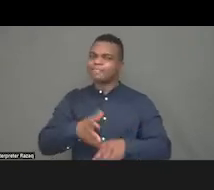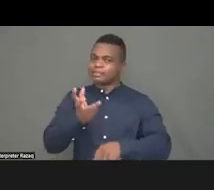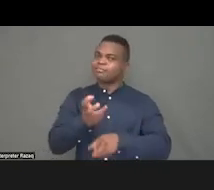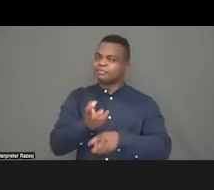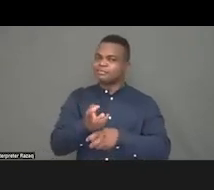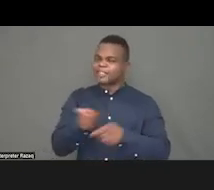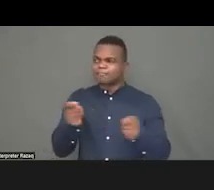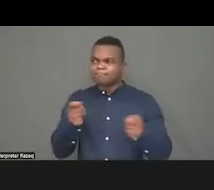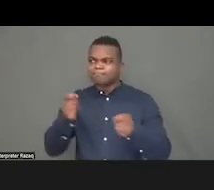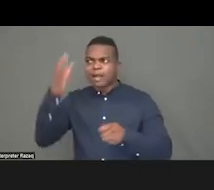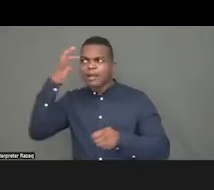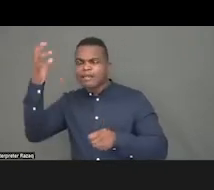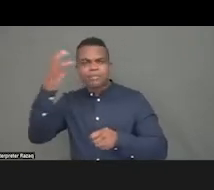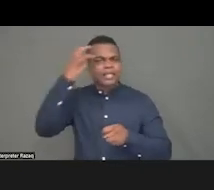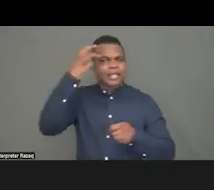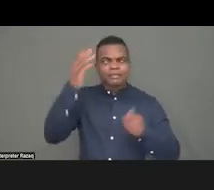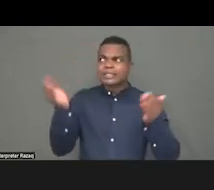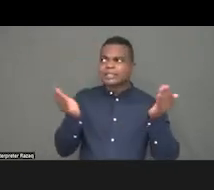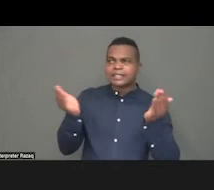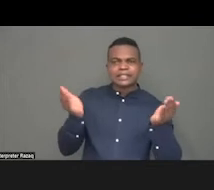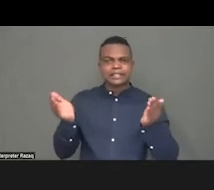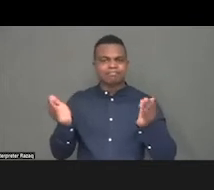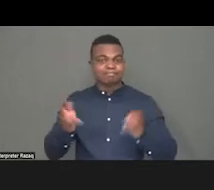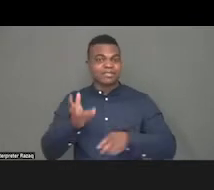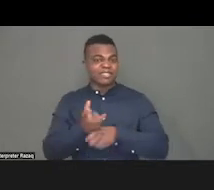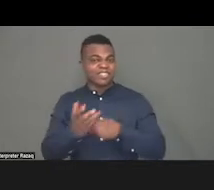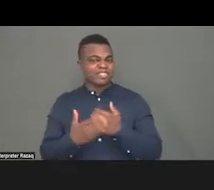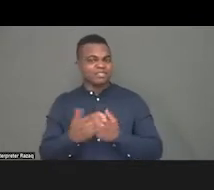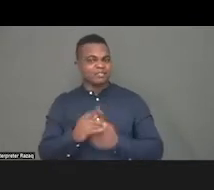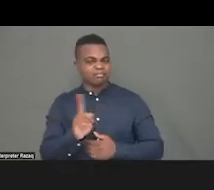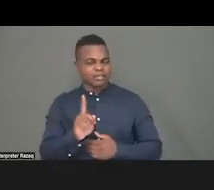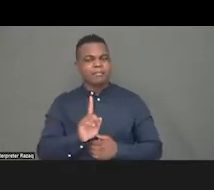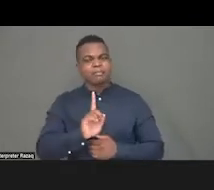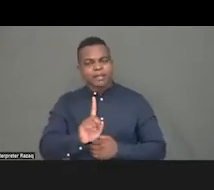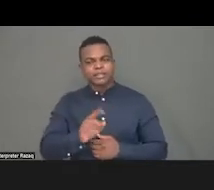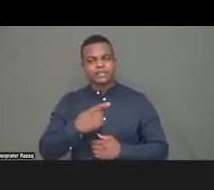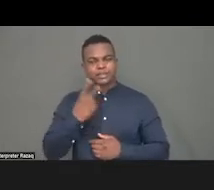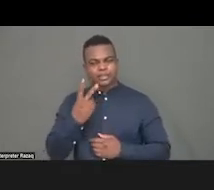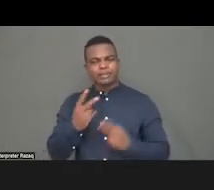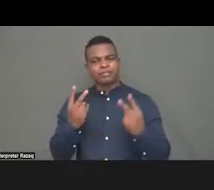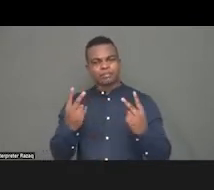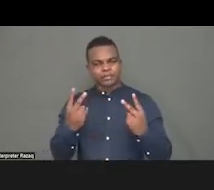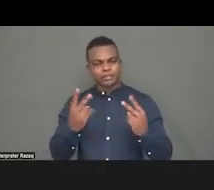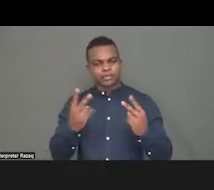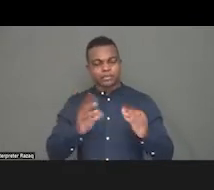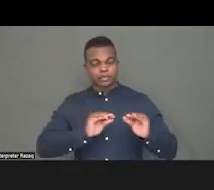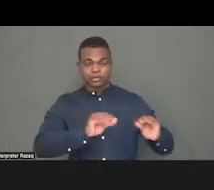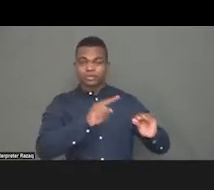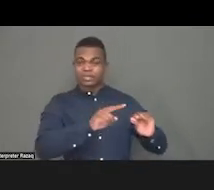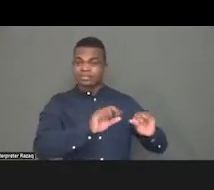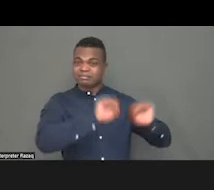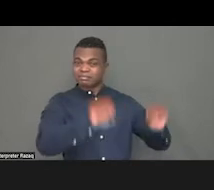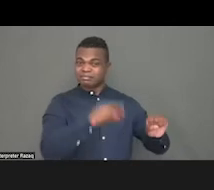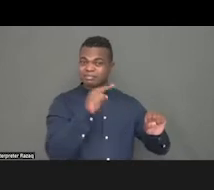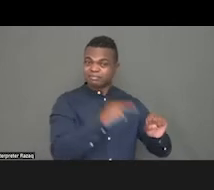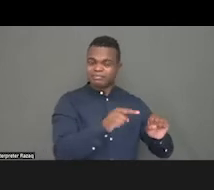been traditionally structured, children in special schools tend to have better access to assistive technology than children with disabilities in mainstream